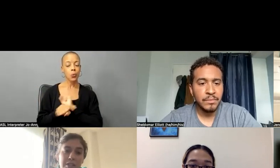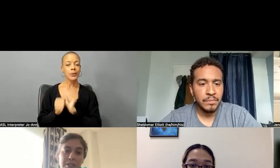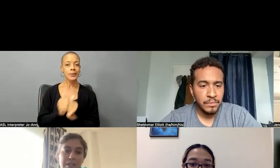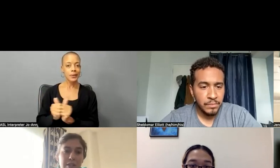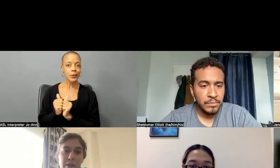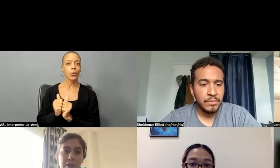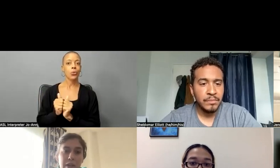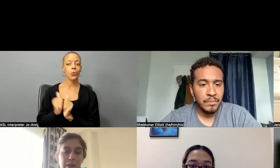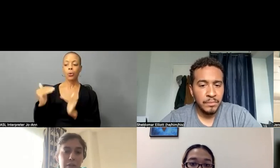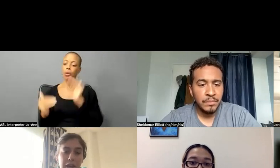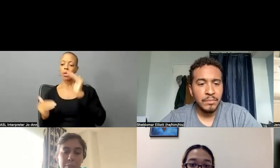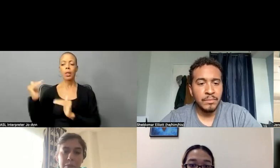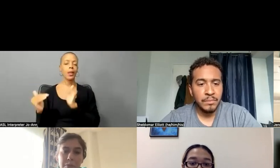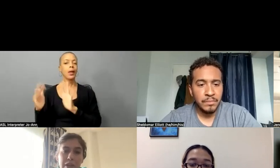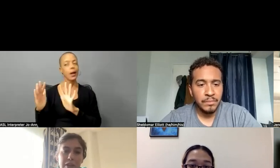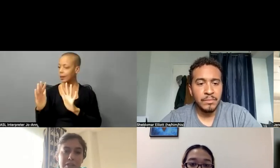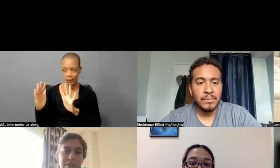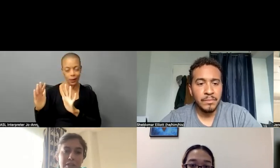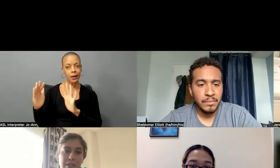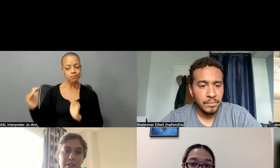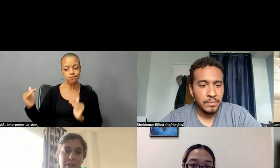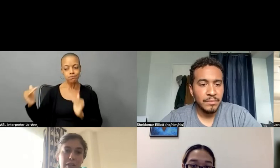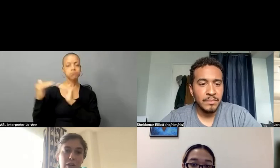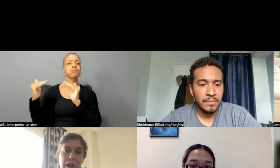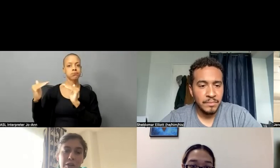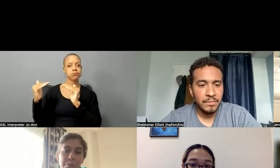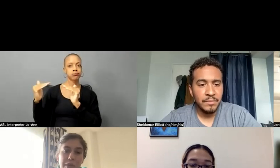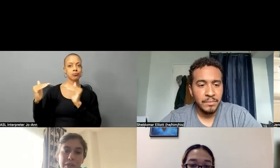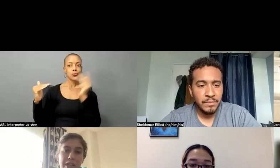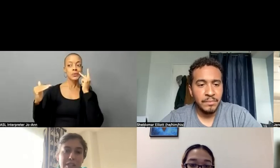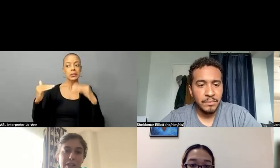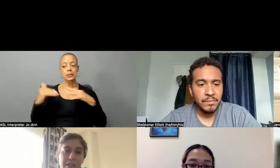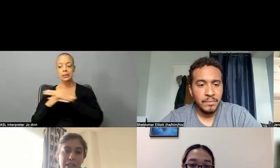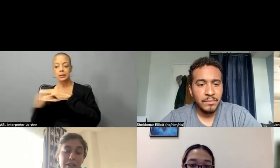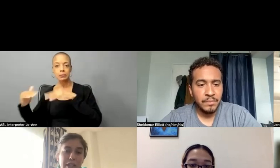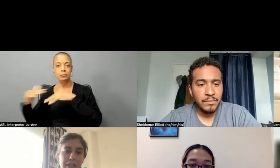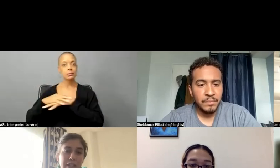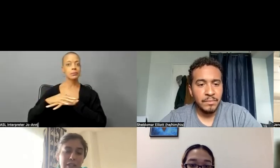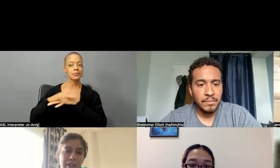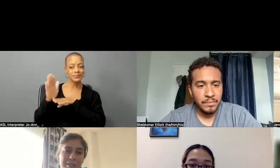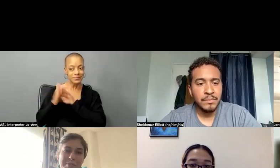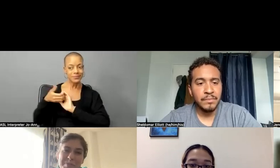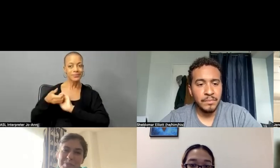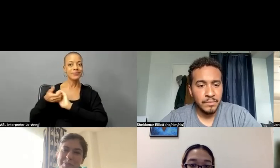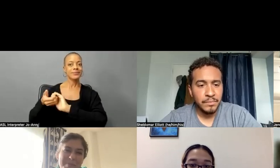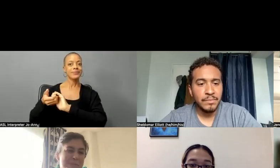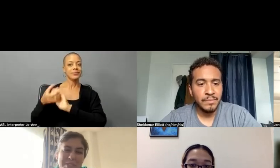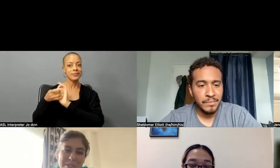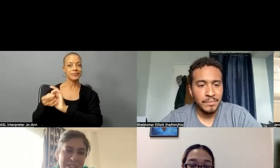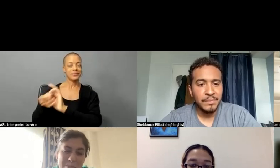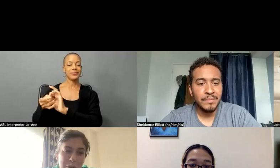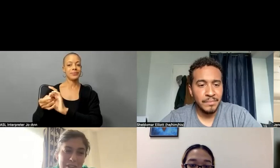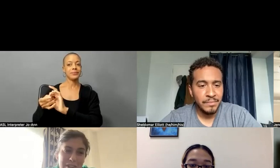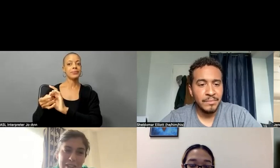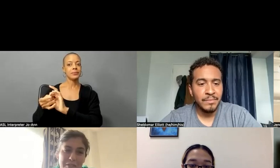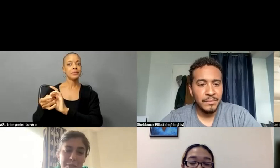and to see where we overlap and, you know, how to build that solidarity is really